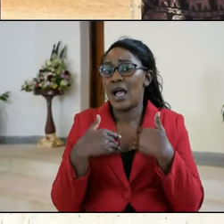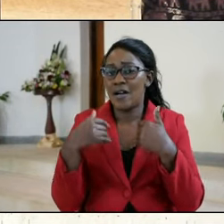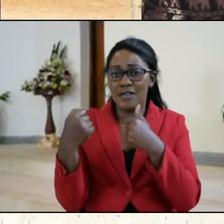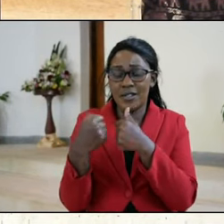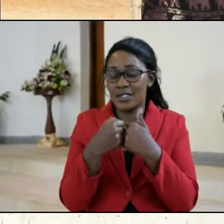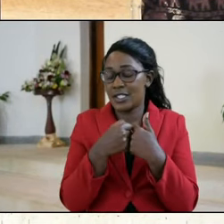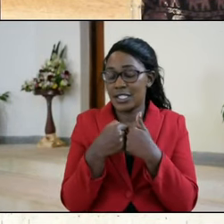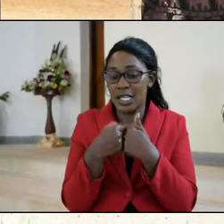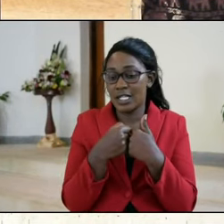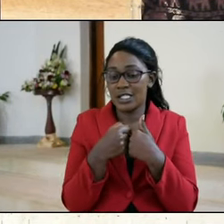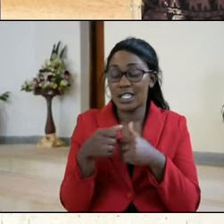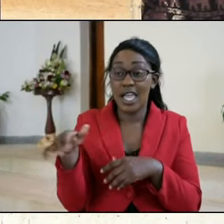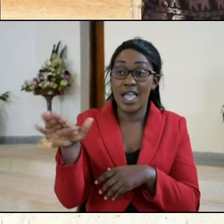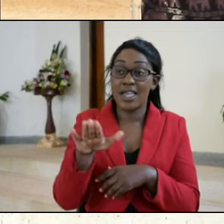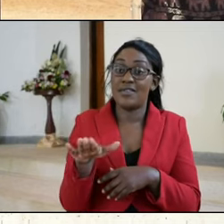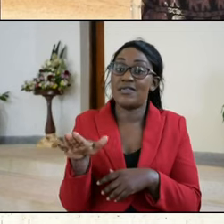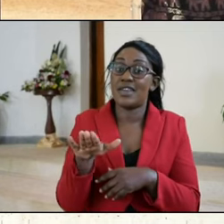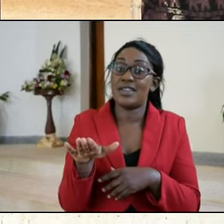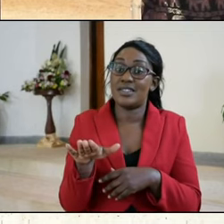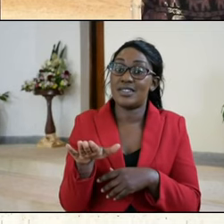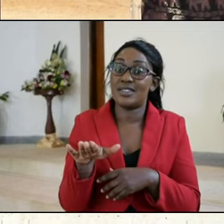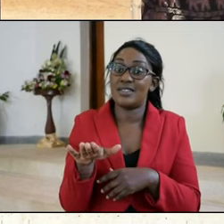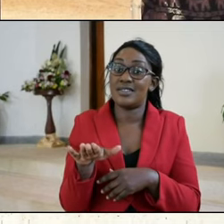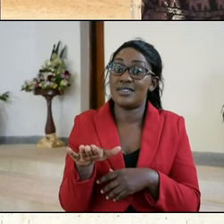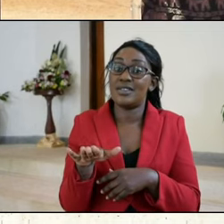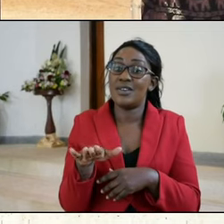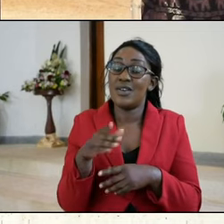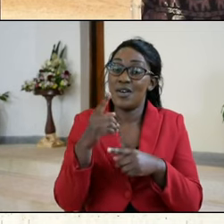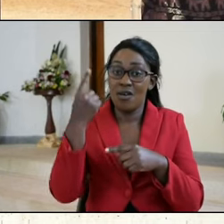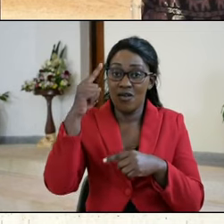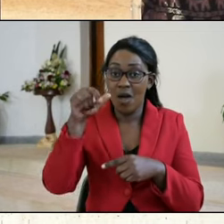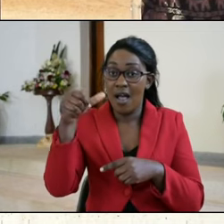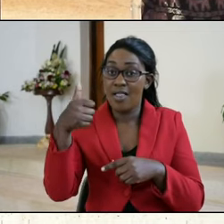I want to call them challenging areas for some of us to understand,